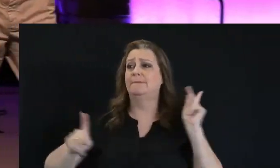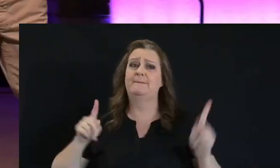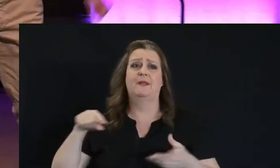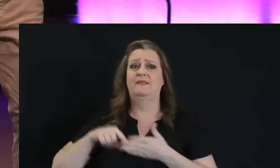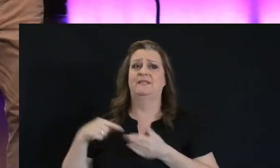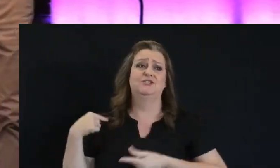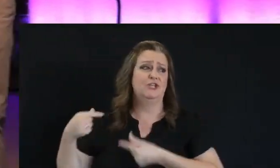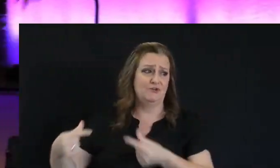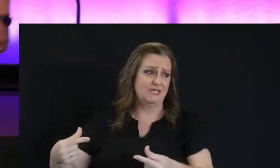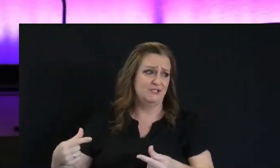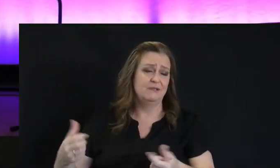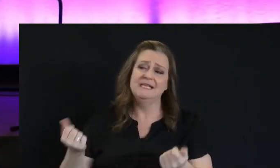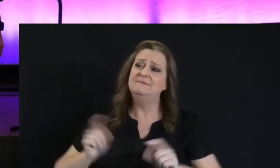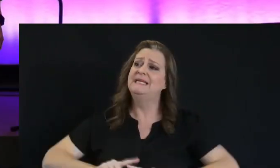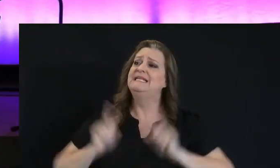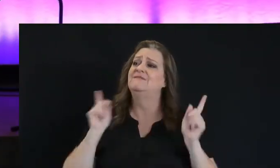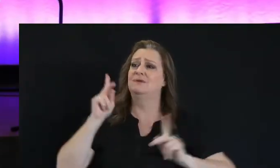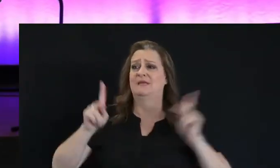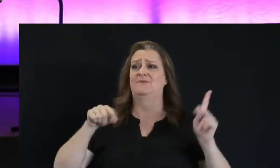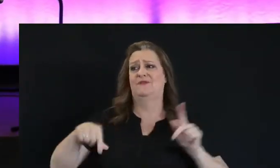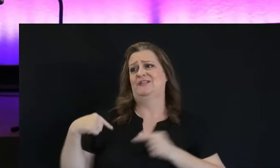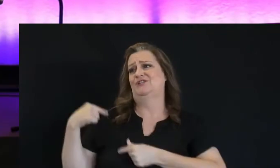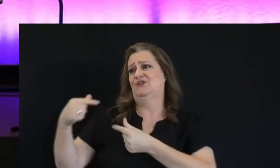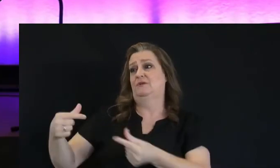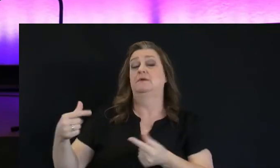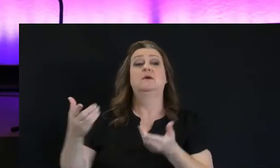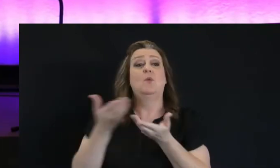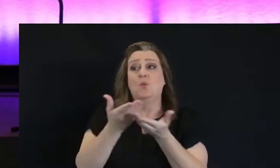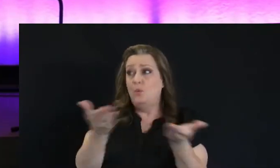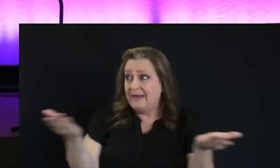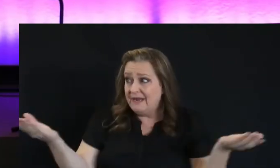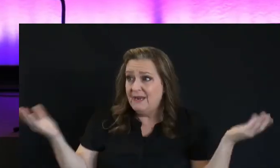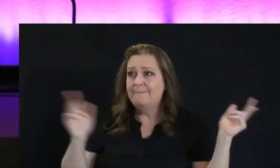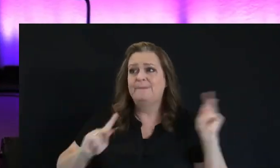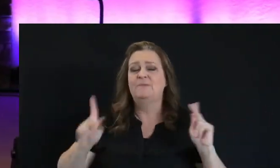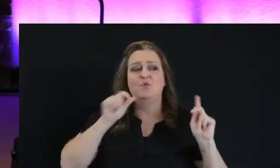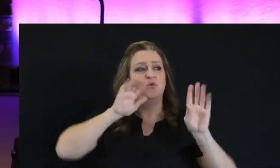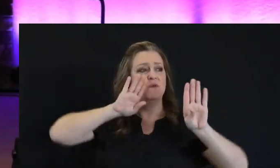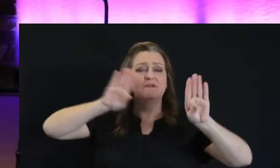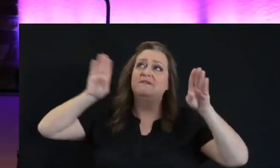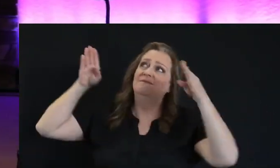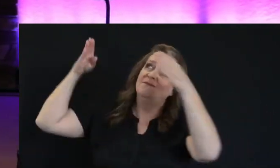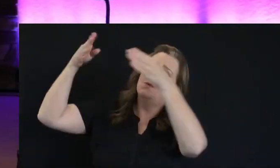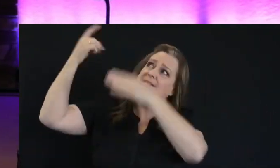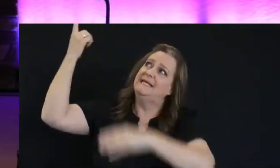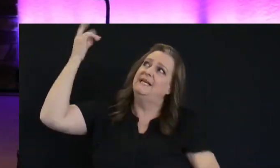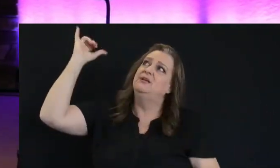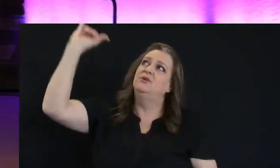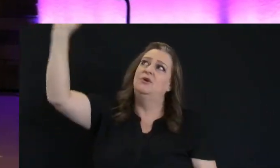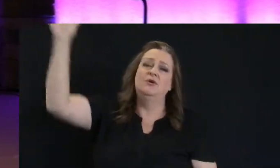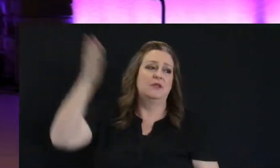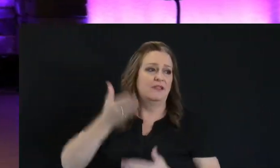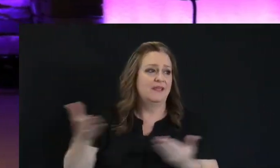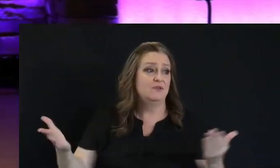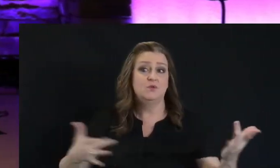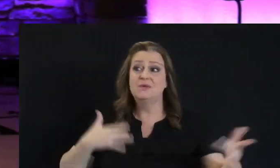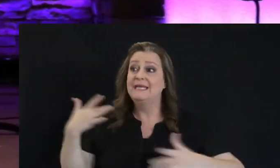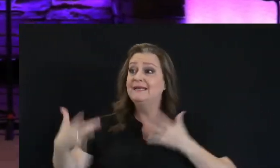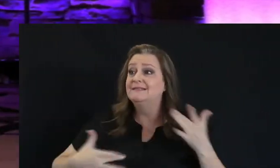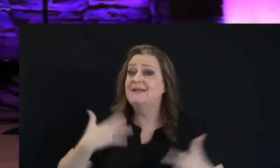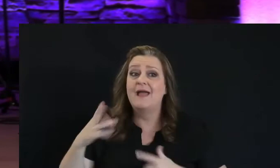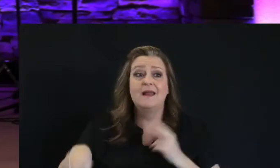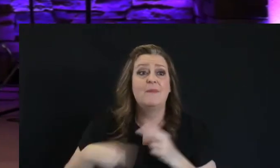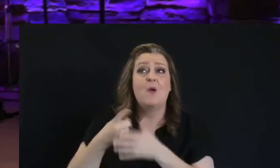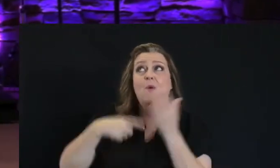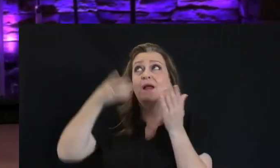generation. Let's be a different people in this generation. Let's be a people who are focused on eternal things and who get excited about